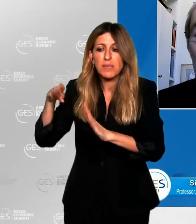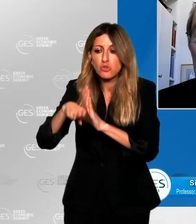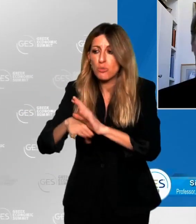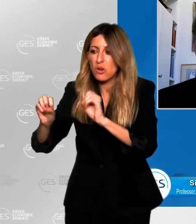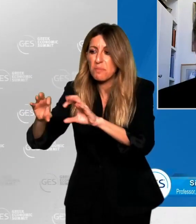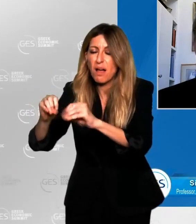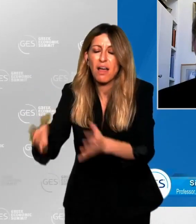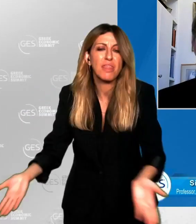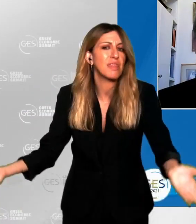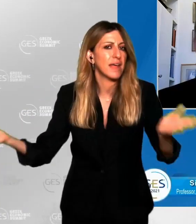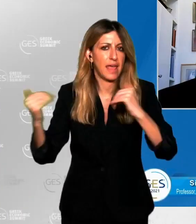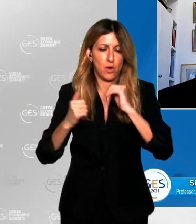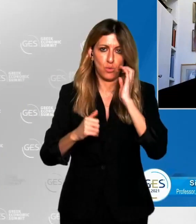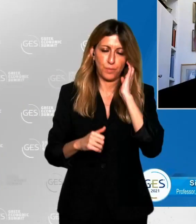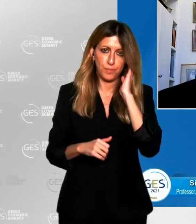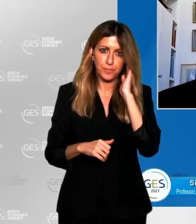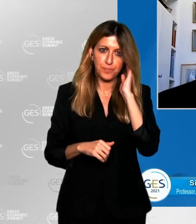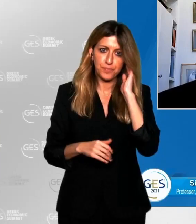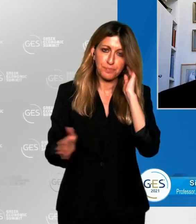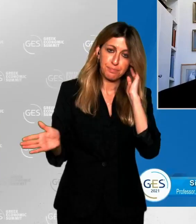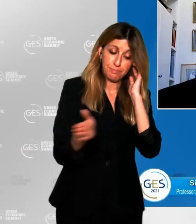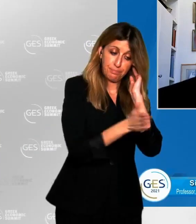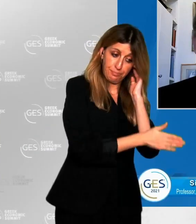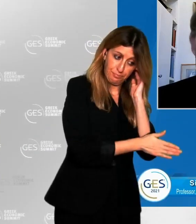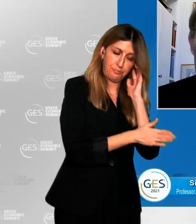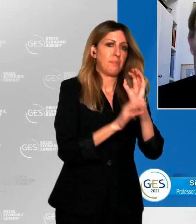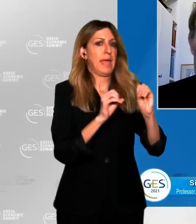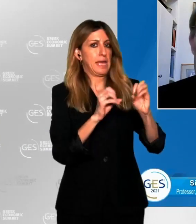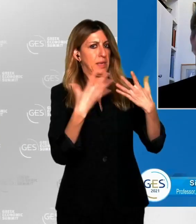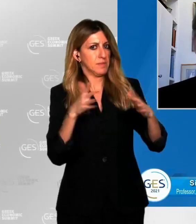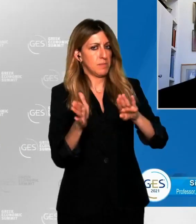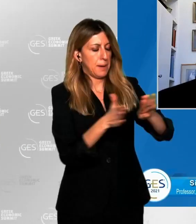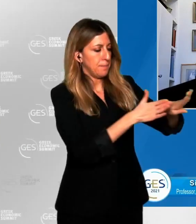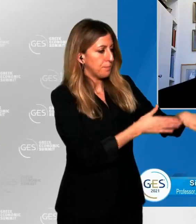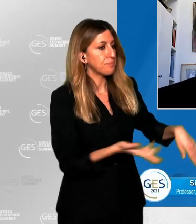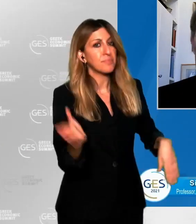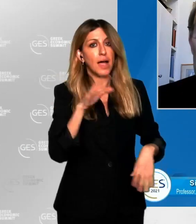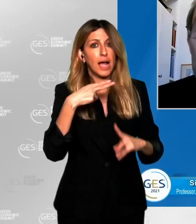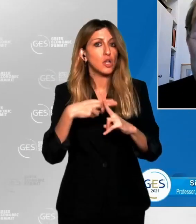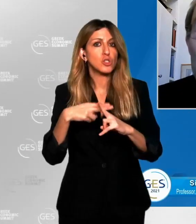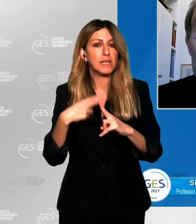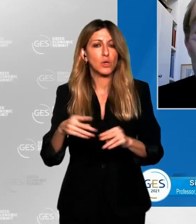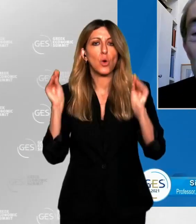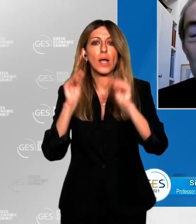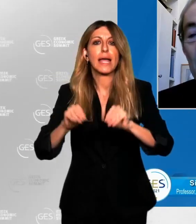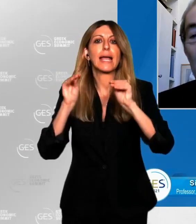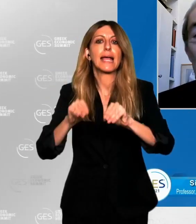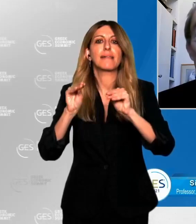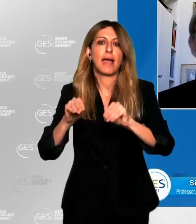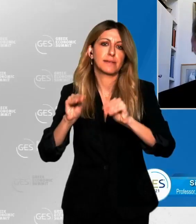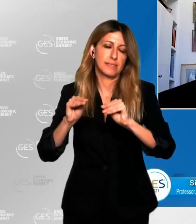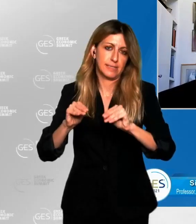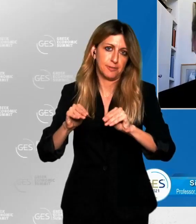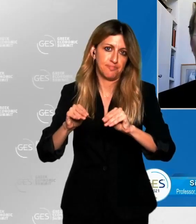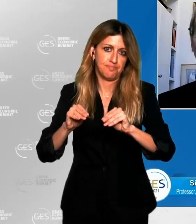on. The way I think of formal education is as a portfolio of skills. You learn a little bit of many different